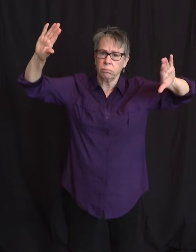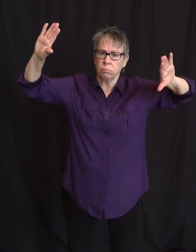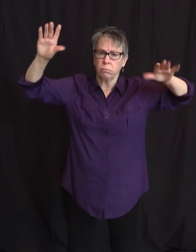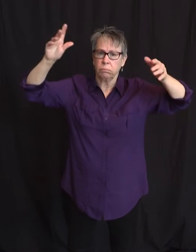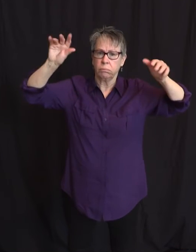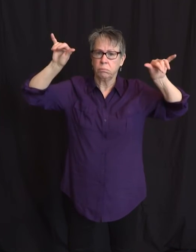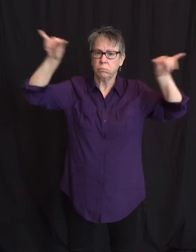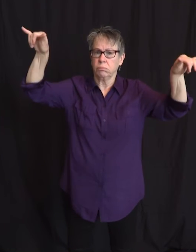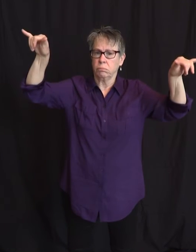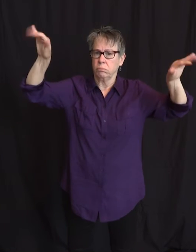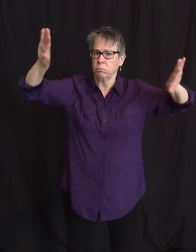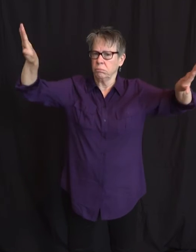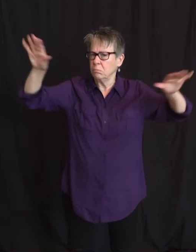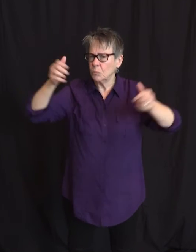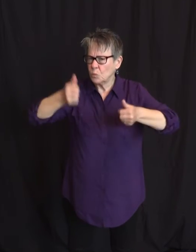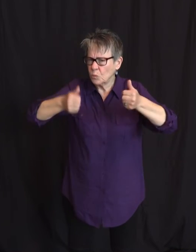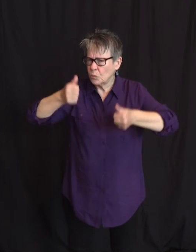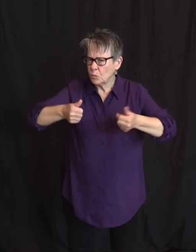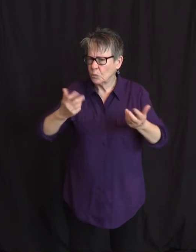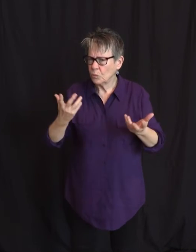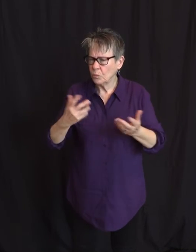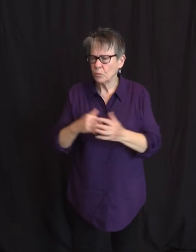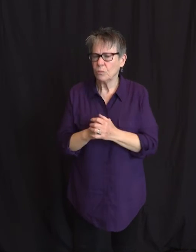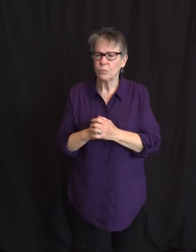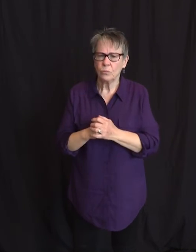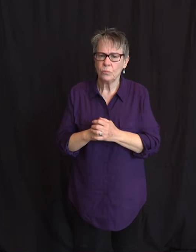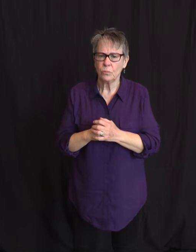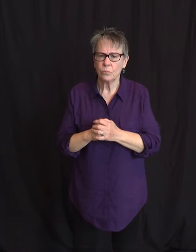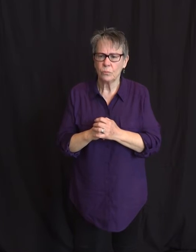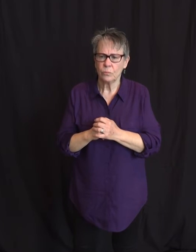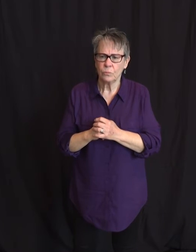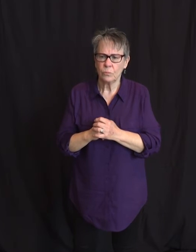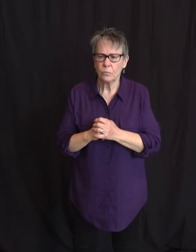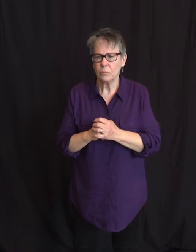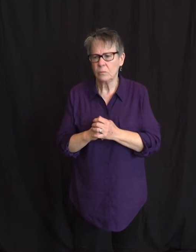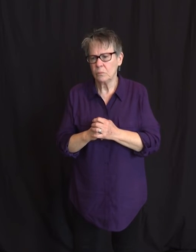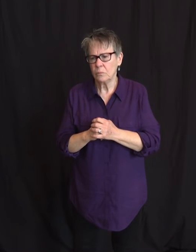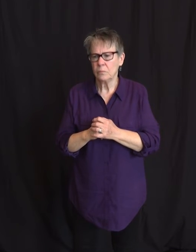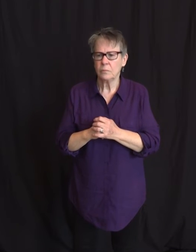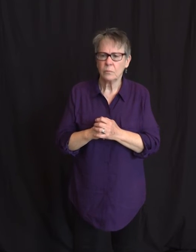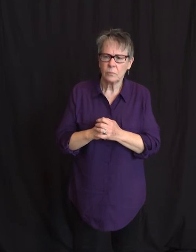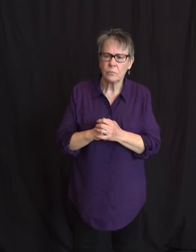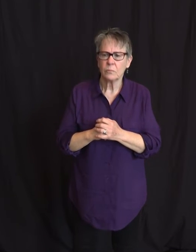Just real quick on relative to our neighboring states, I'd say we want to be largely in harmony,